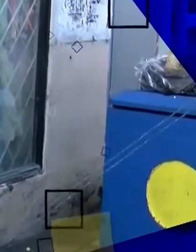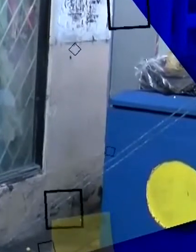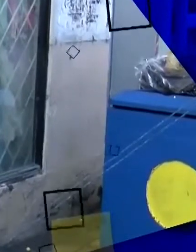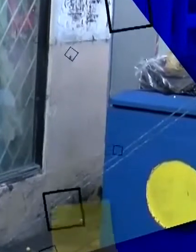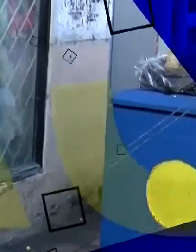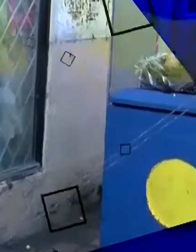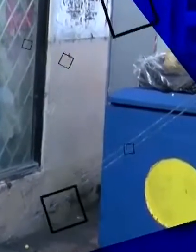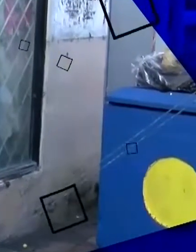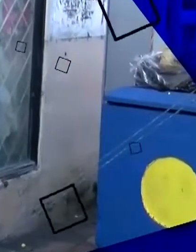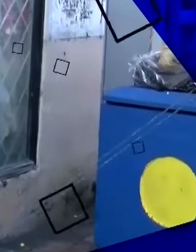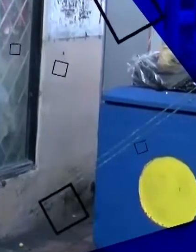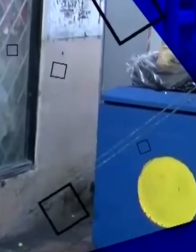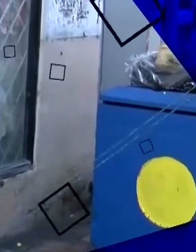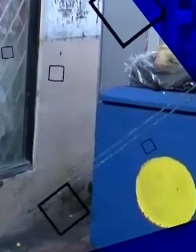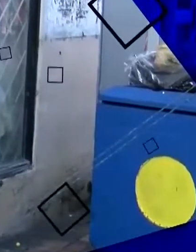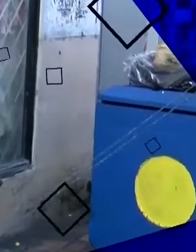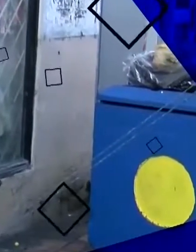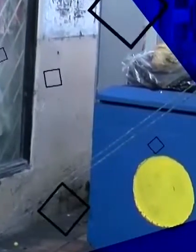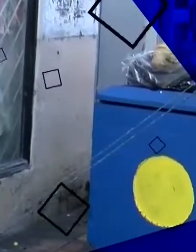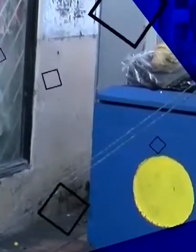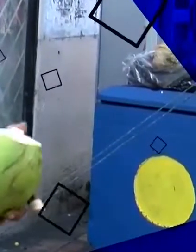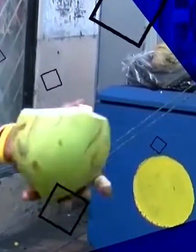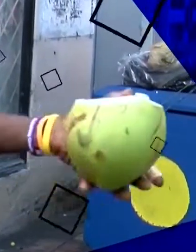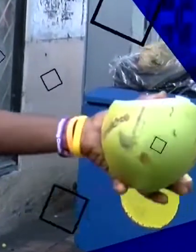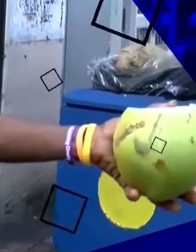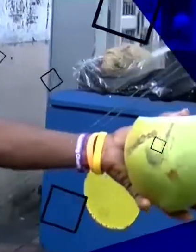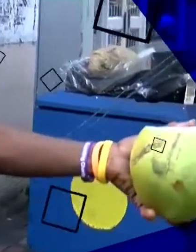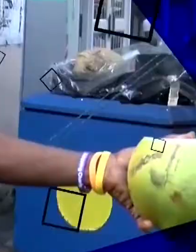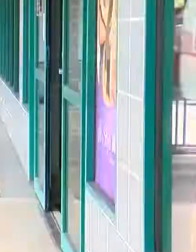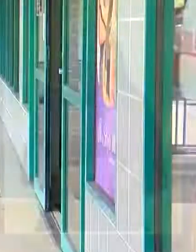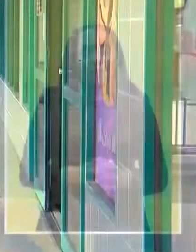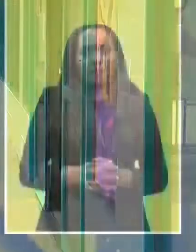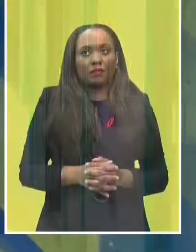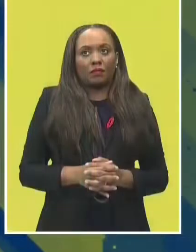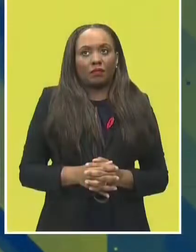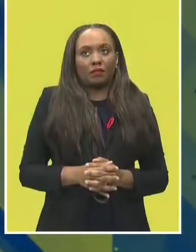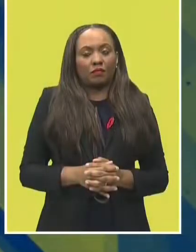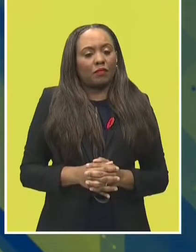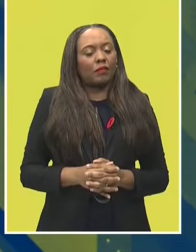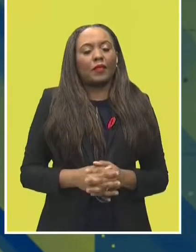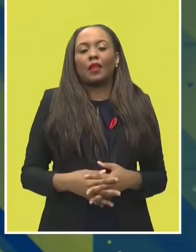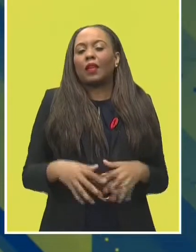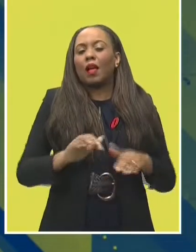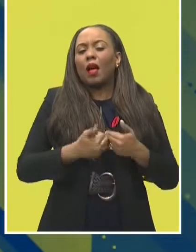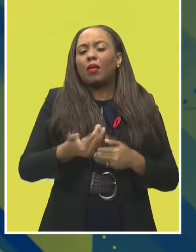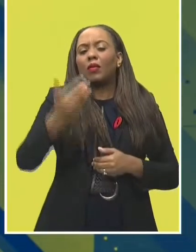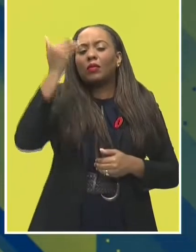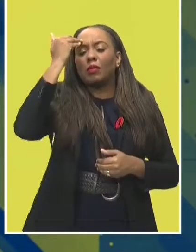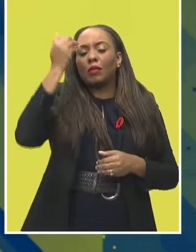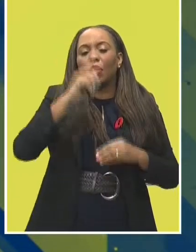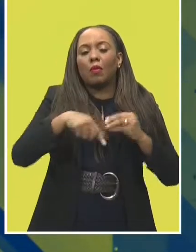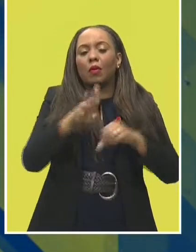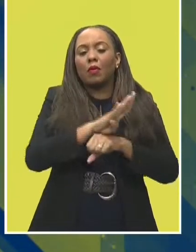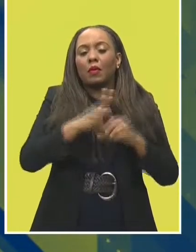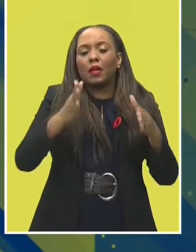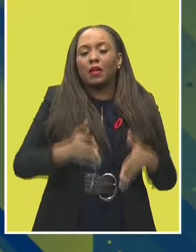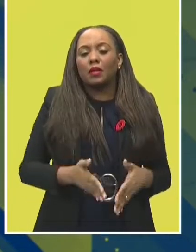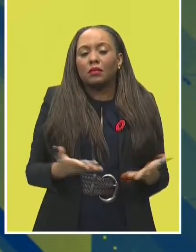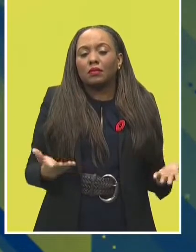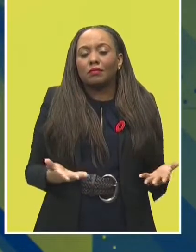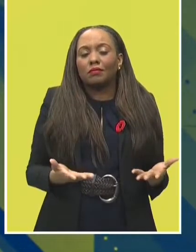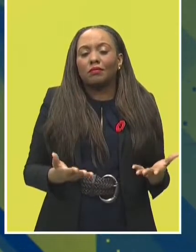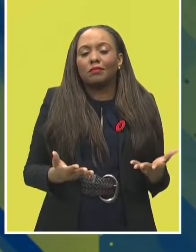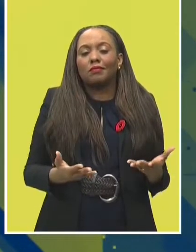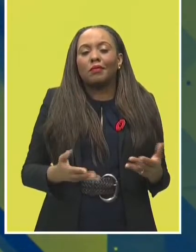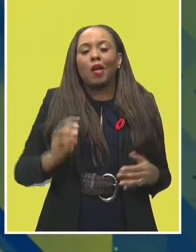Nothing like coming home to the rock, boy, for real. Come on, let's go. One sure way to identify a Barbadian is how we sound, our